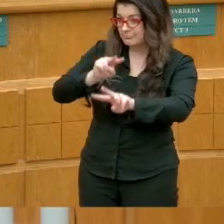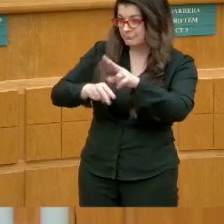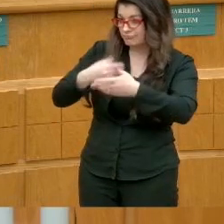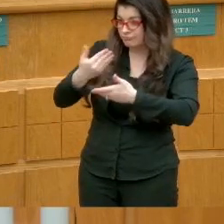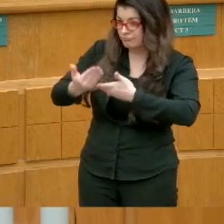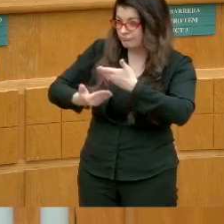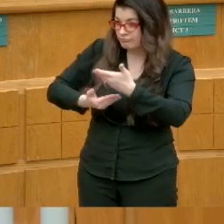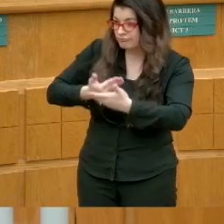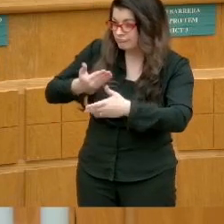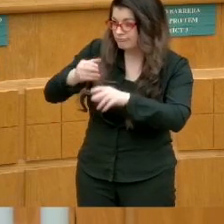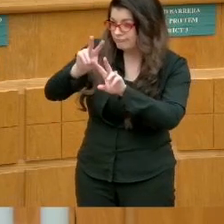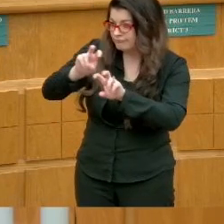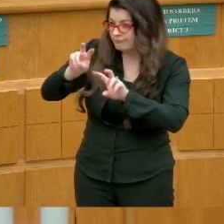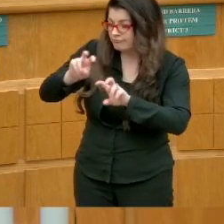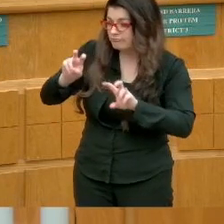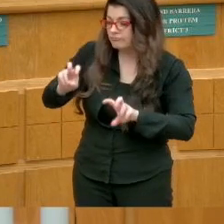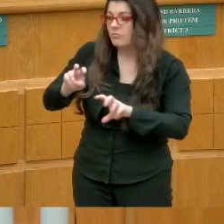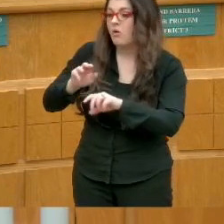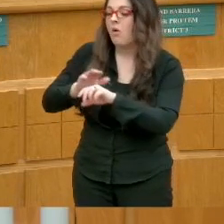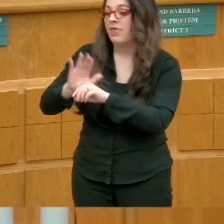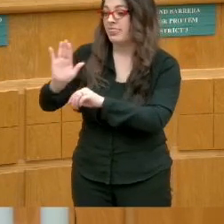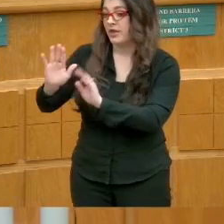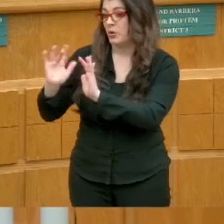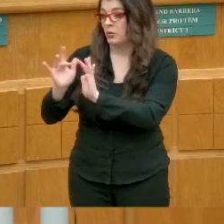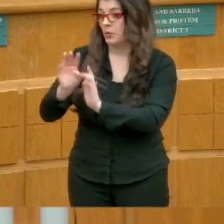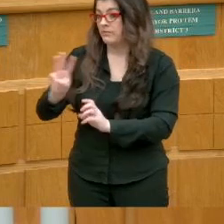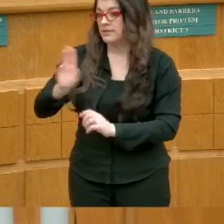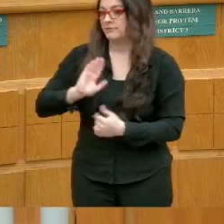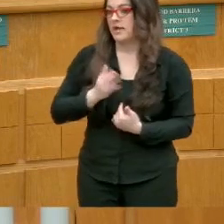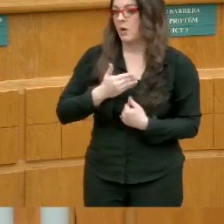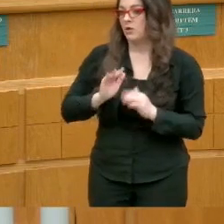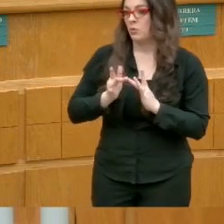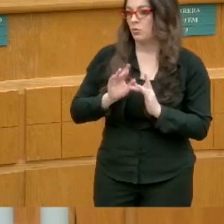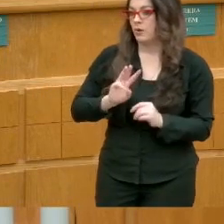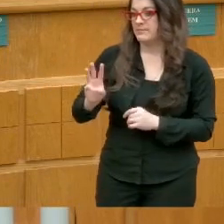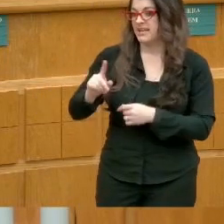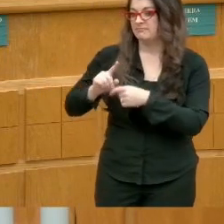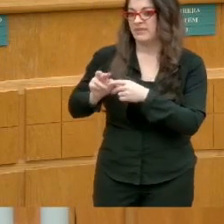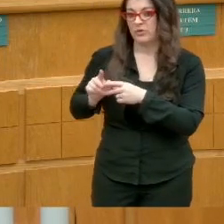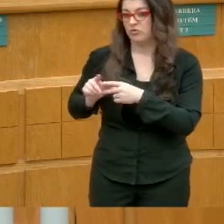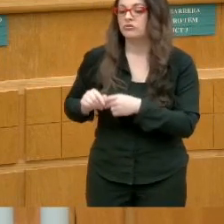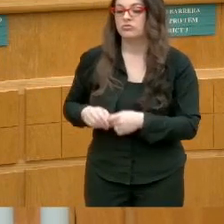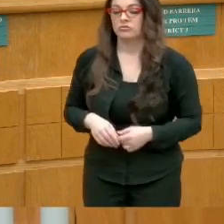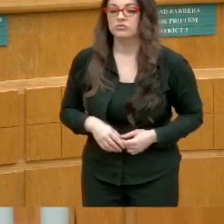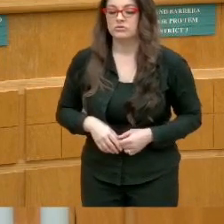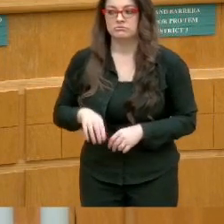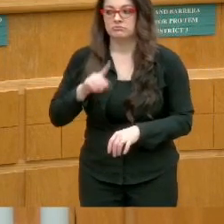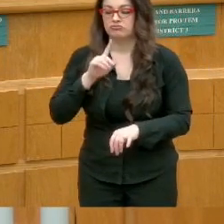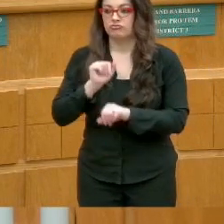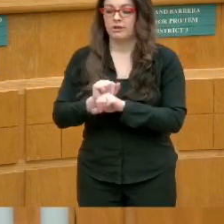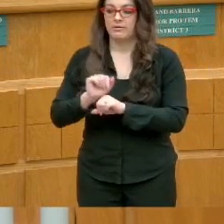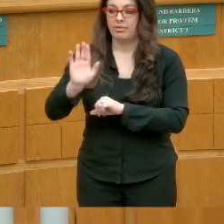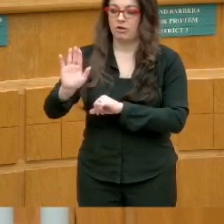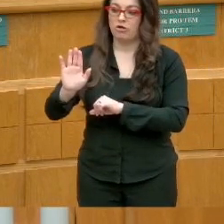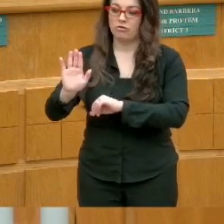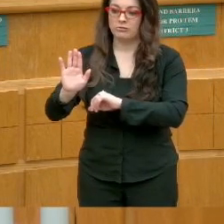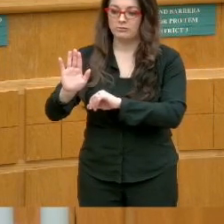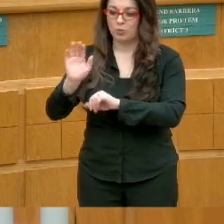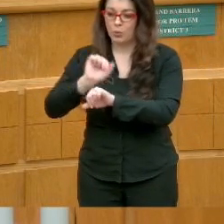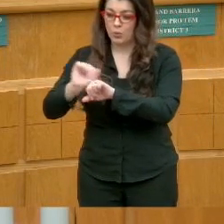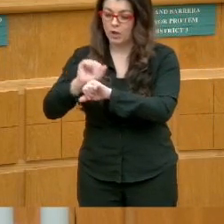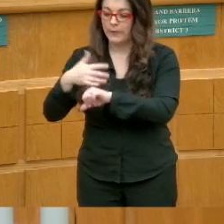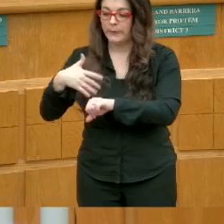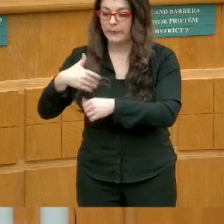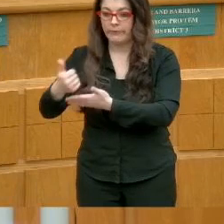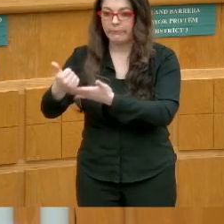their website or our website. It's been great information for us as persons working the COVID-19